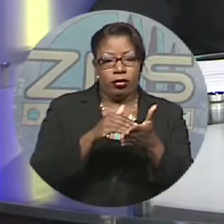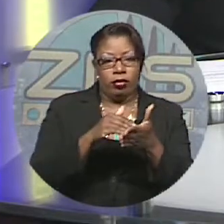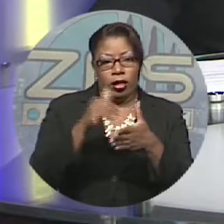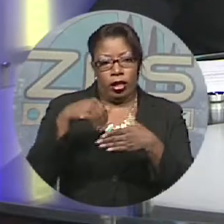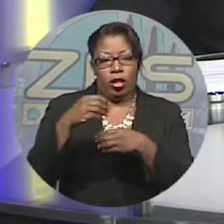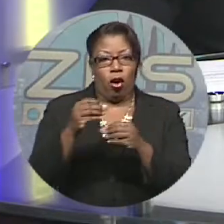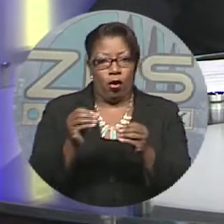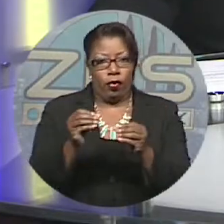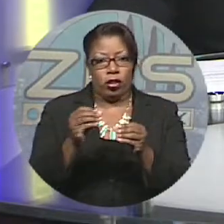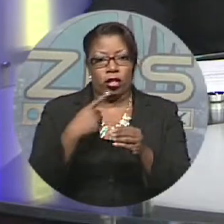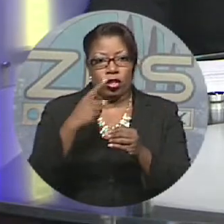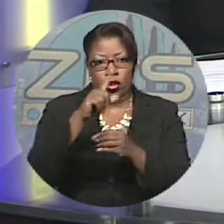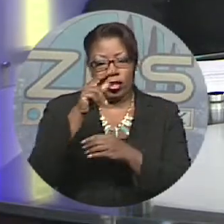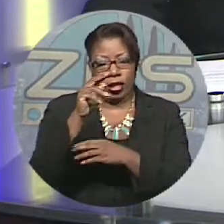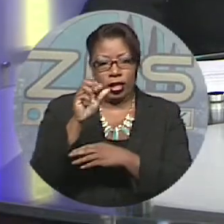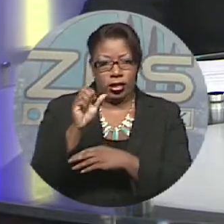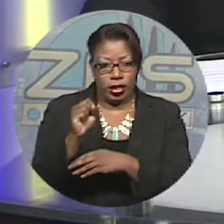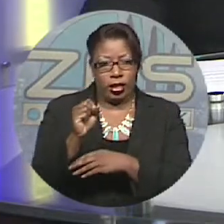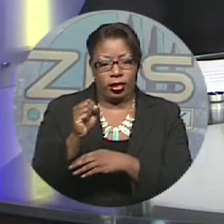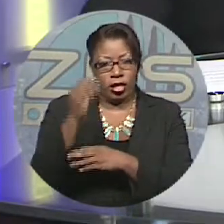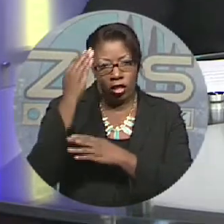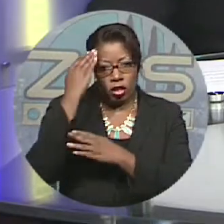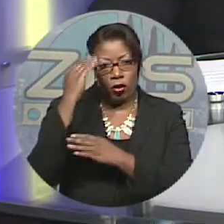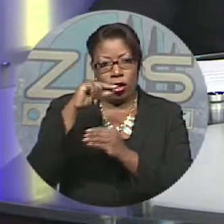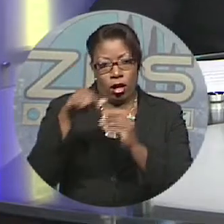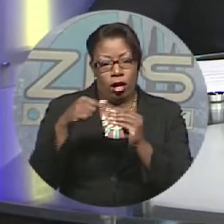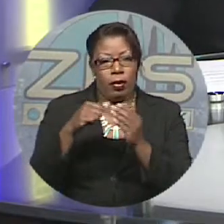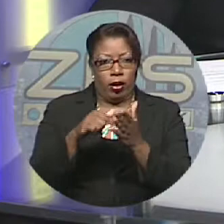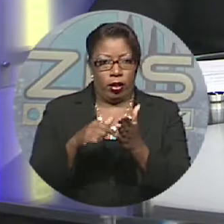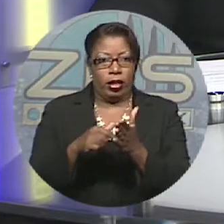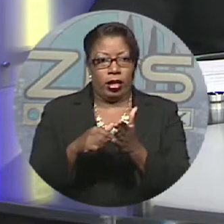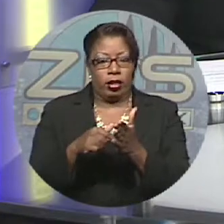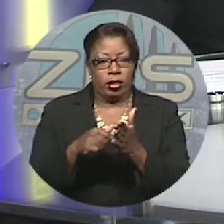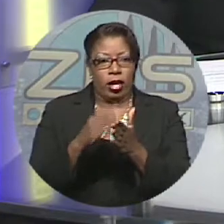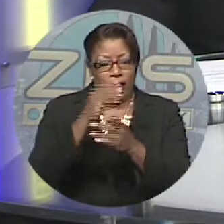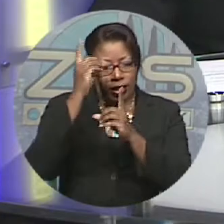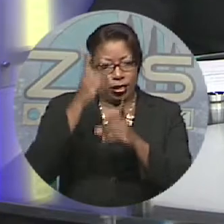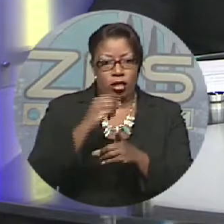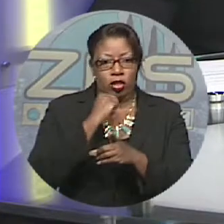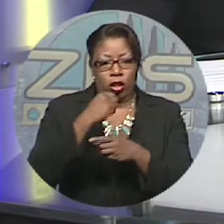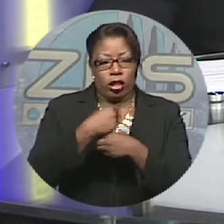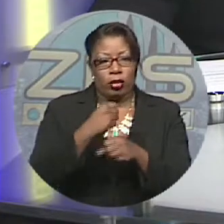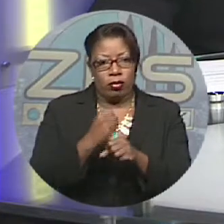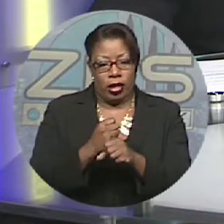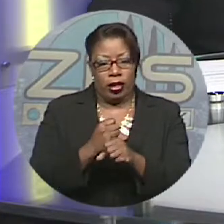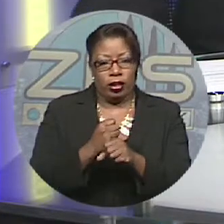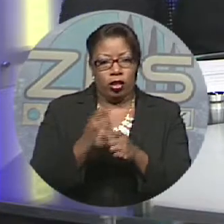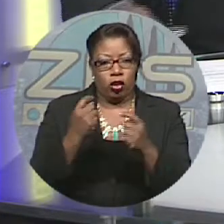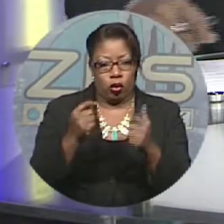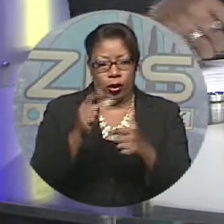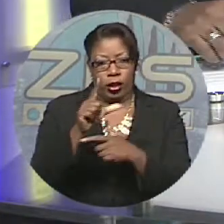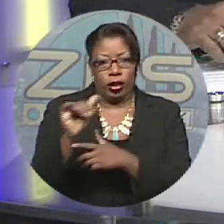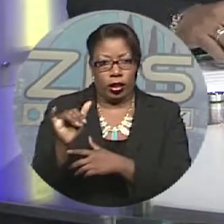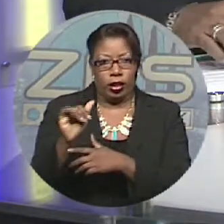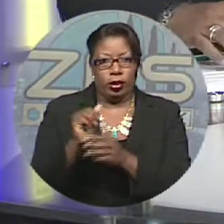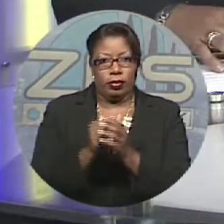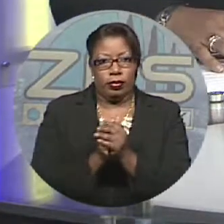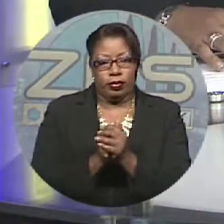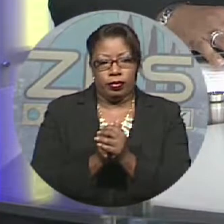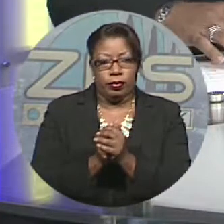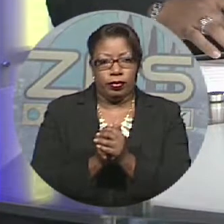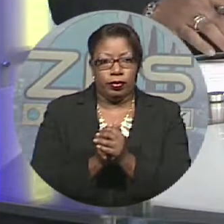ZNS News today that he's aware of the curiosity over the matter and that a decision won't be made in a vacuum. Here's Janae Noel